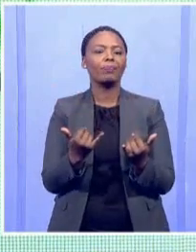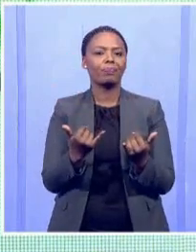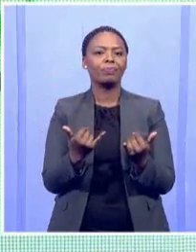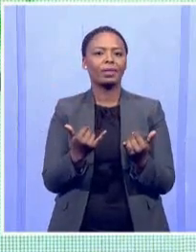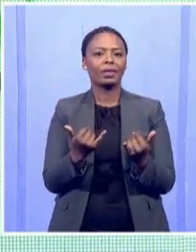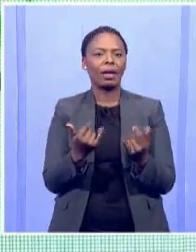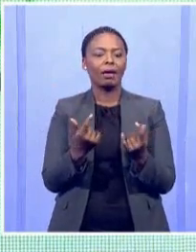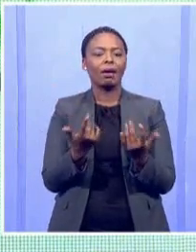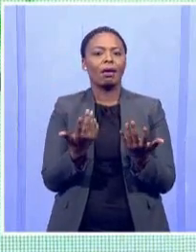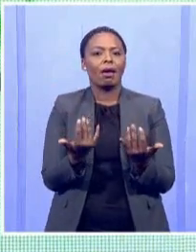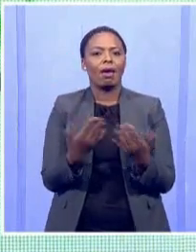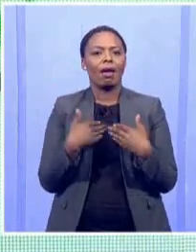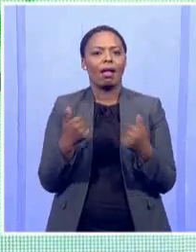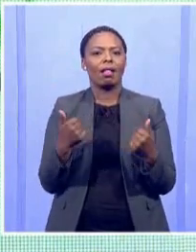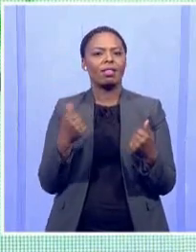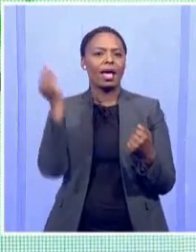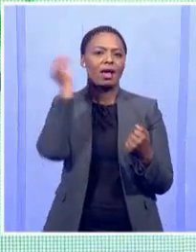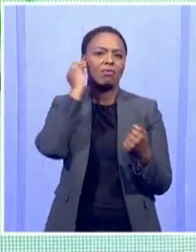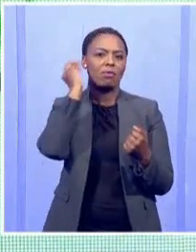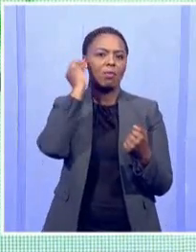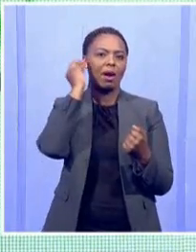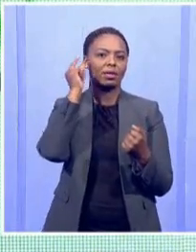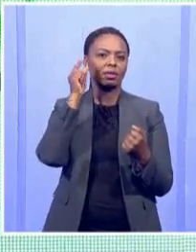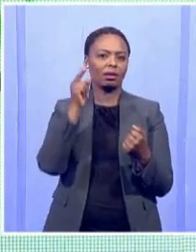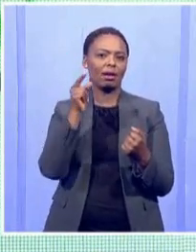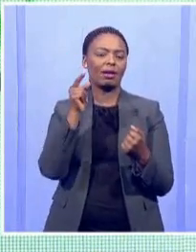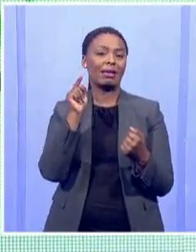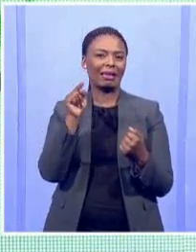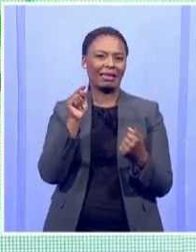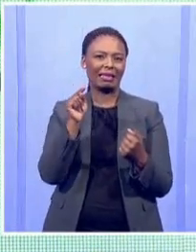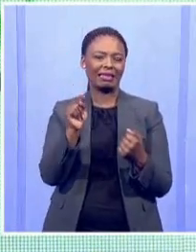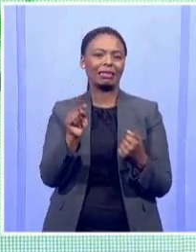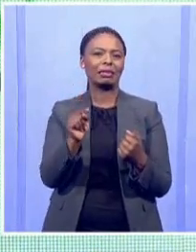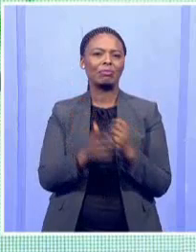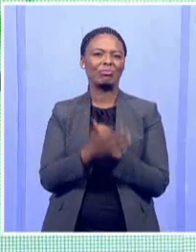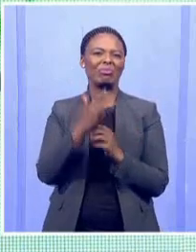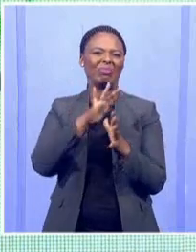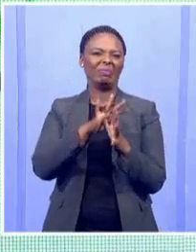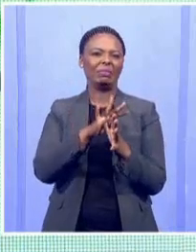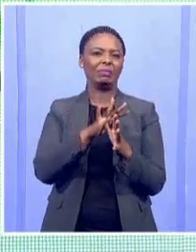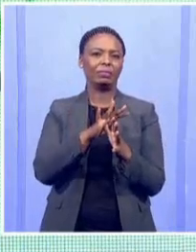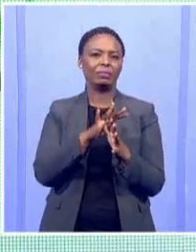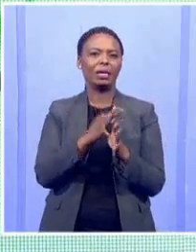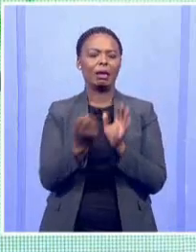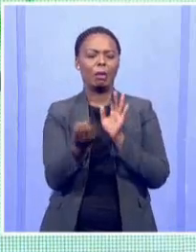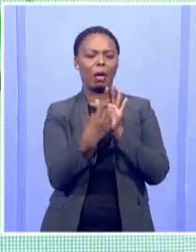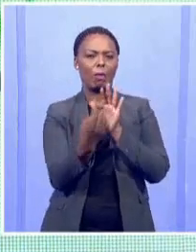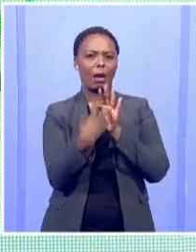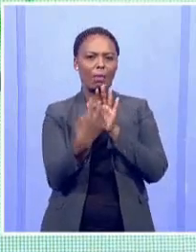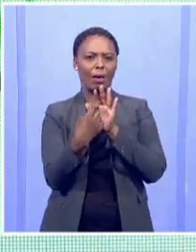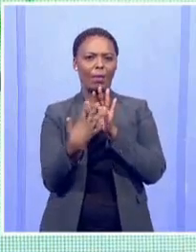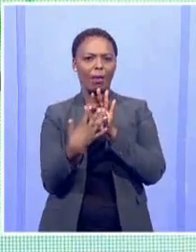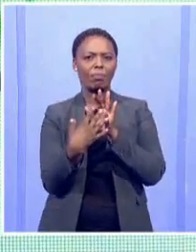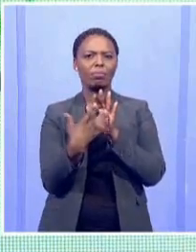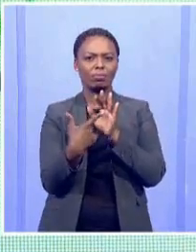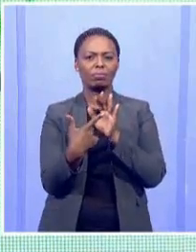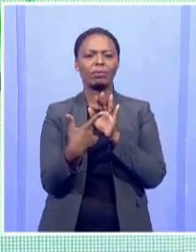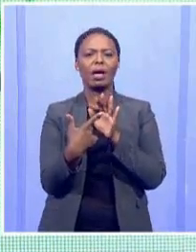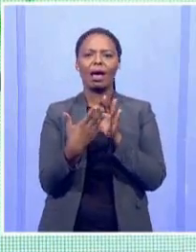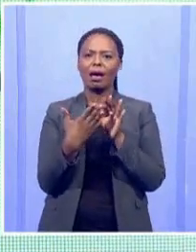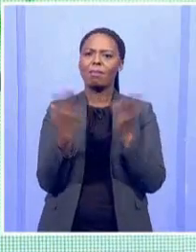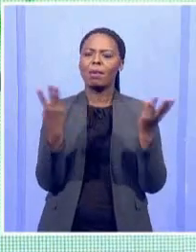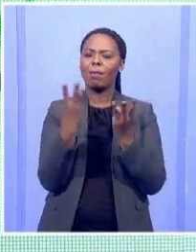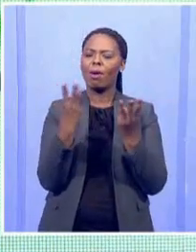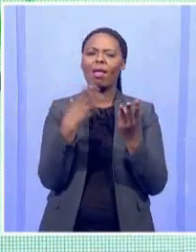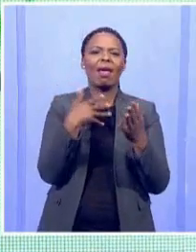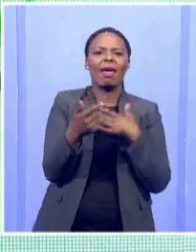our health information can be fully digitized and be accessible irrespective of